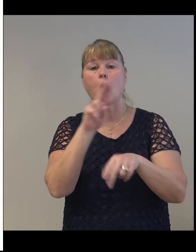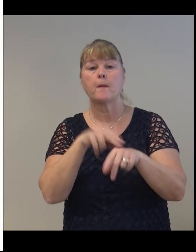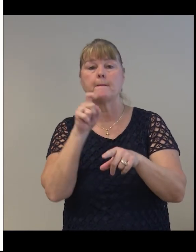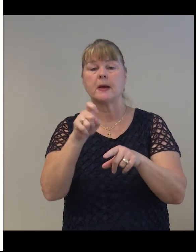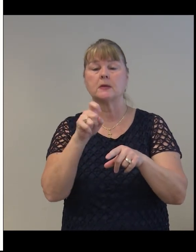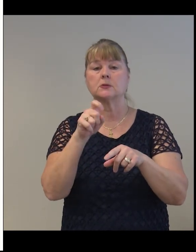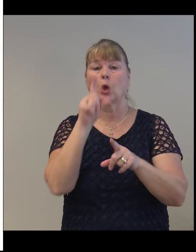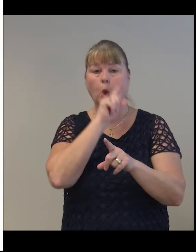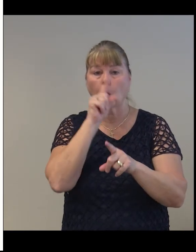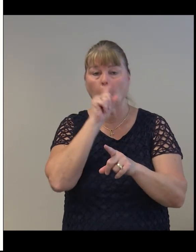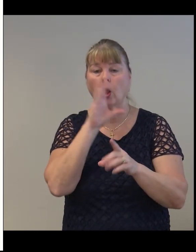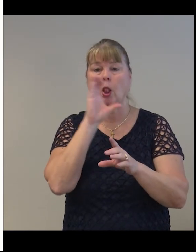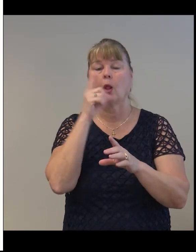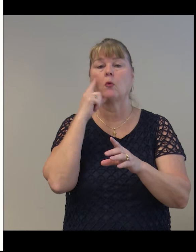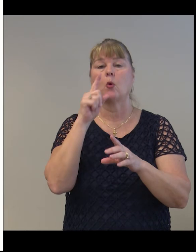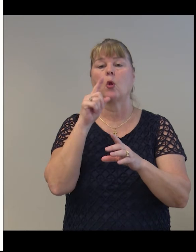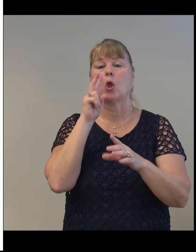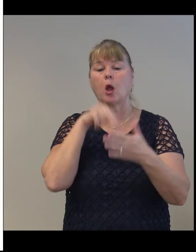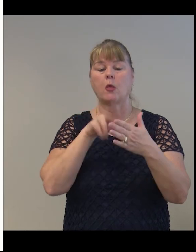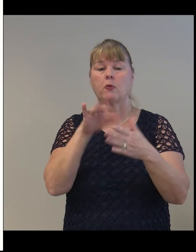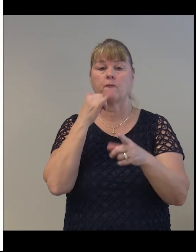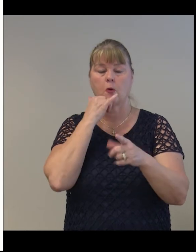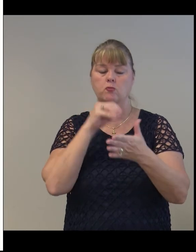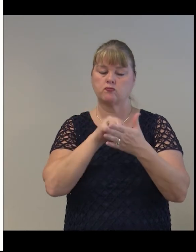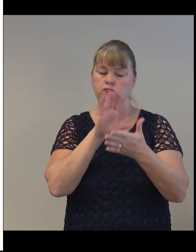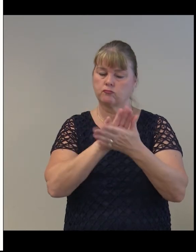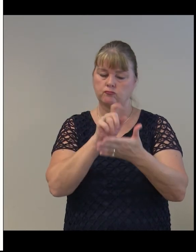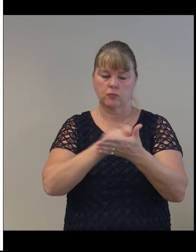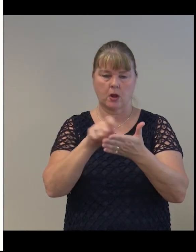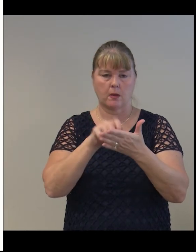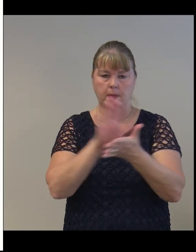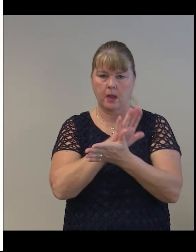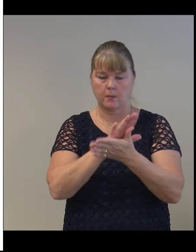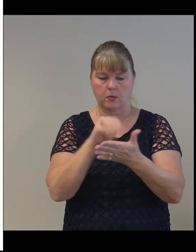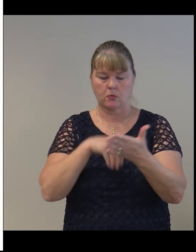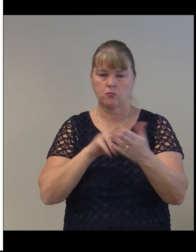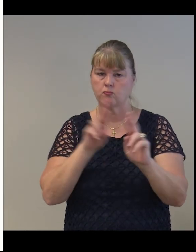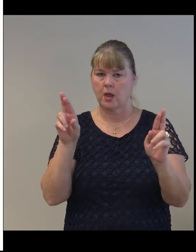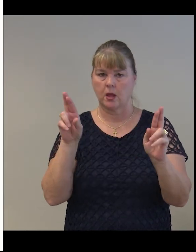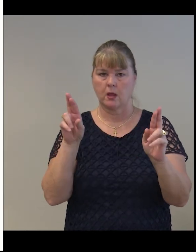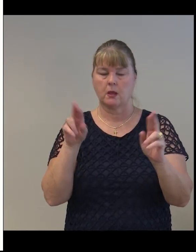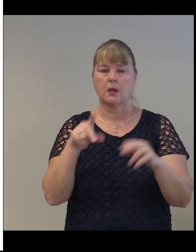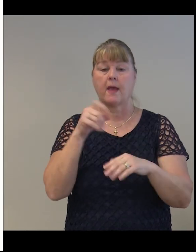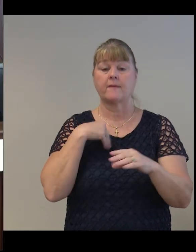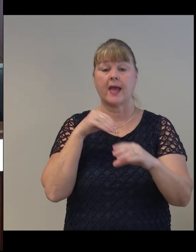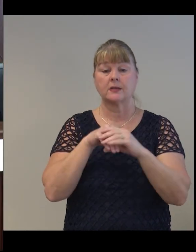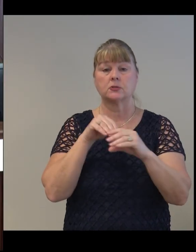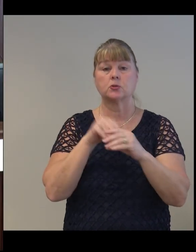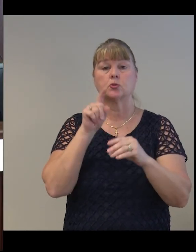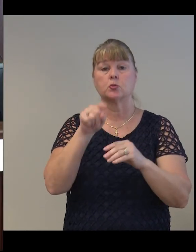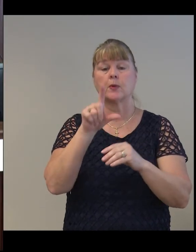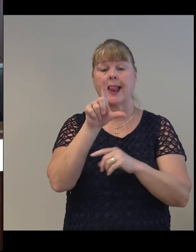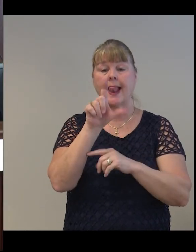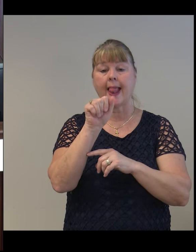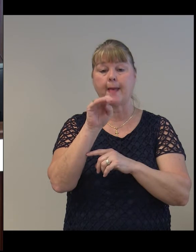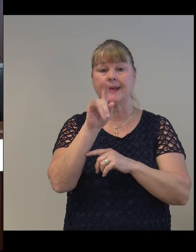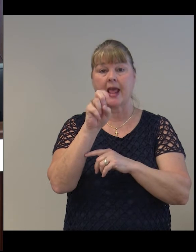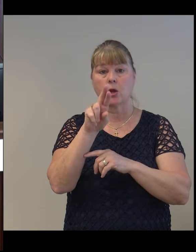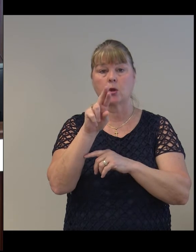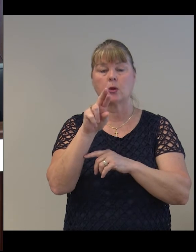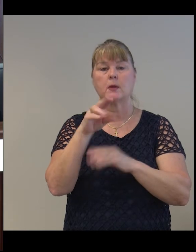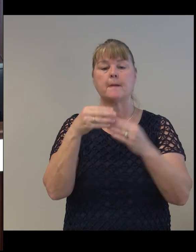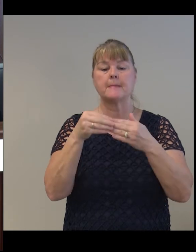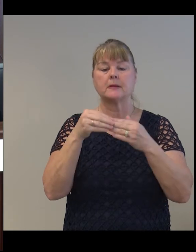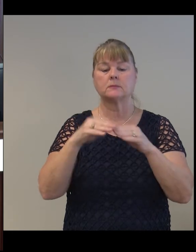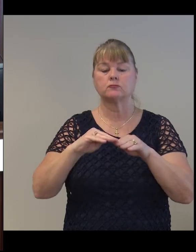normally have to Google or look up in your phone, go ahead and write those down on a sheet of paper. If you have access to a laminator, that